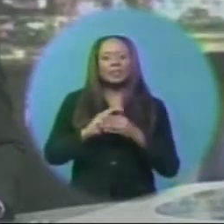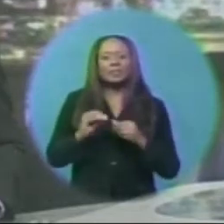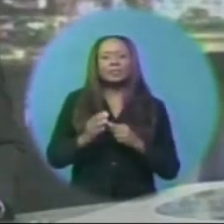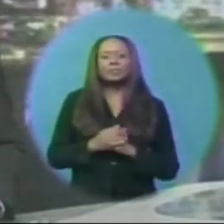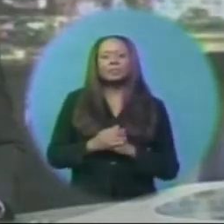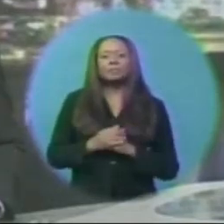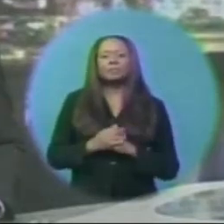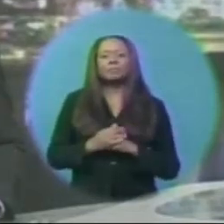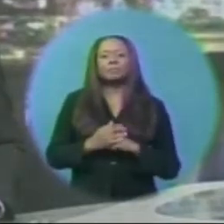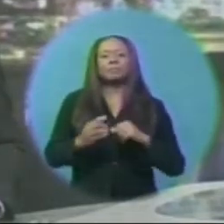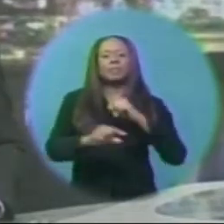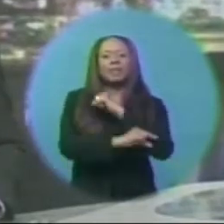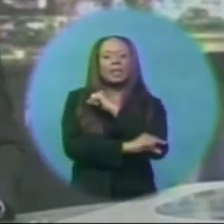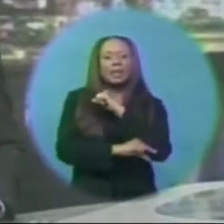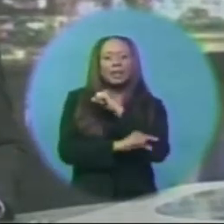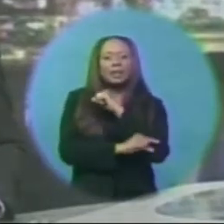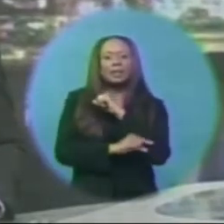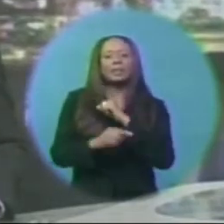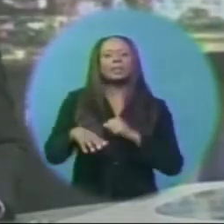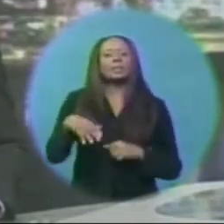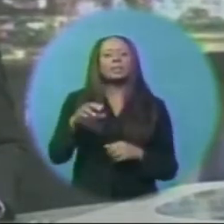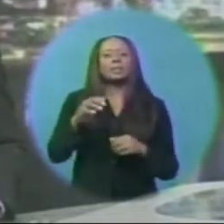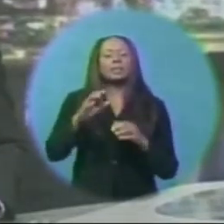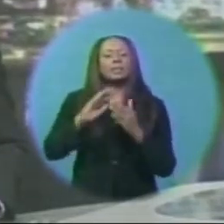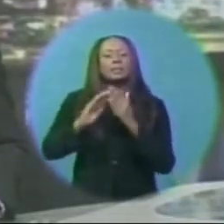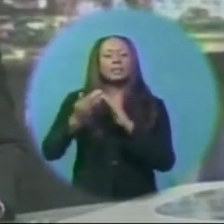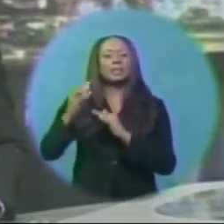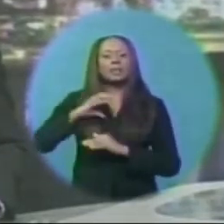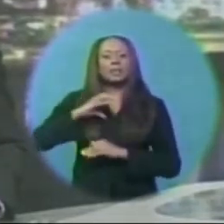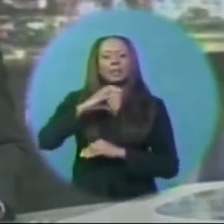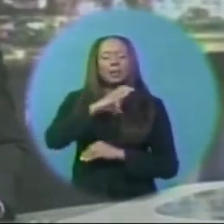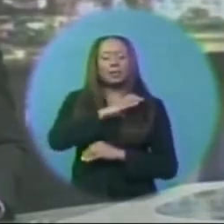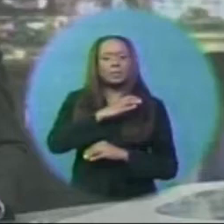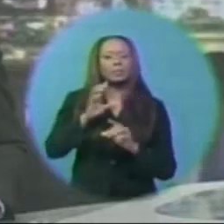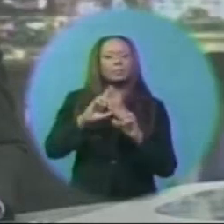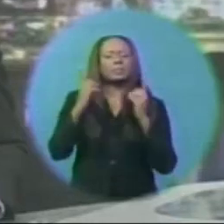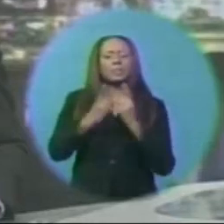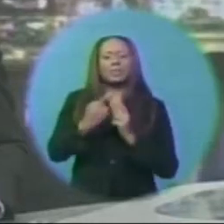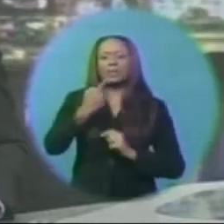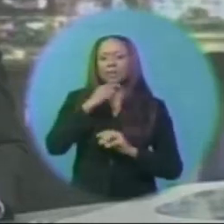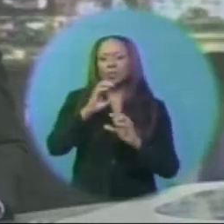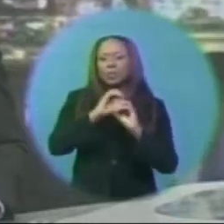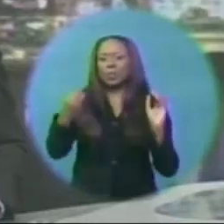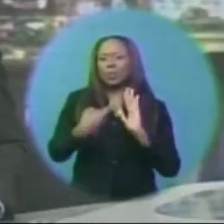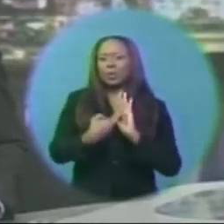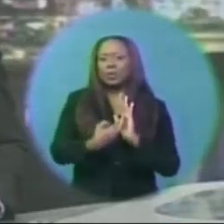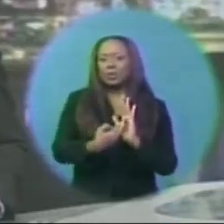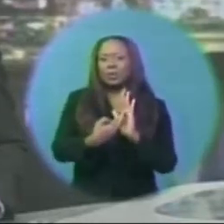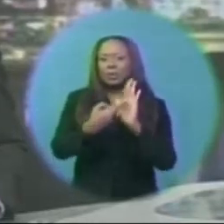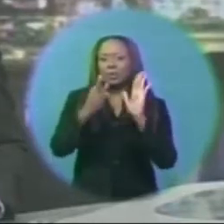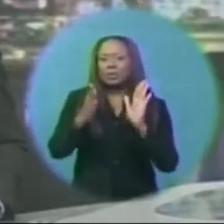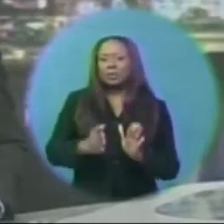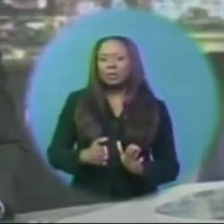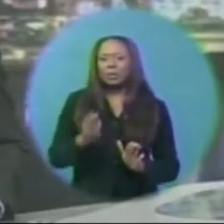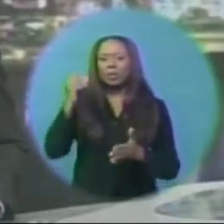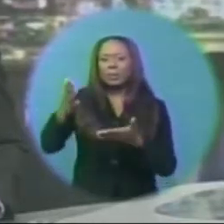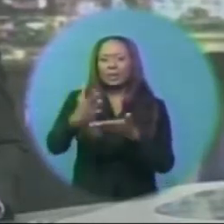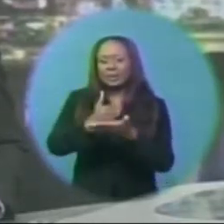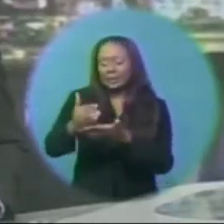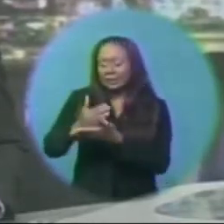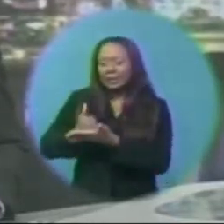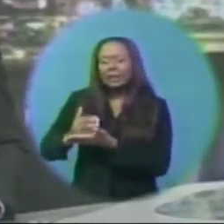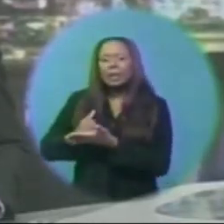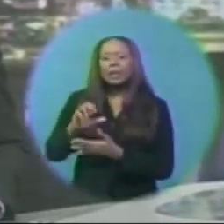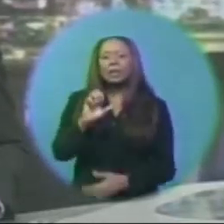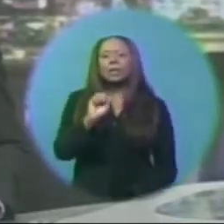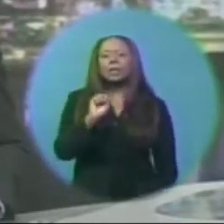of the Mayor and City Council in Guyana has announced that as of next month, no representative of the municipality will be collecting stall rental